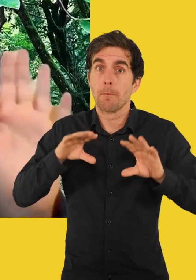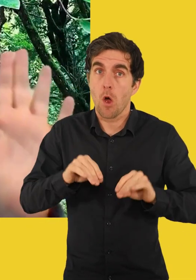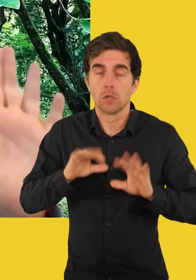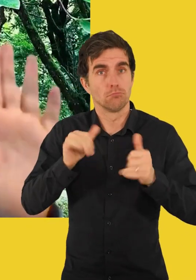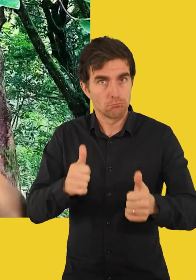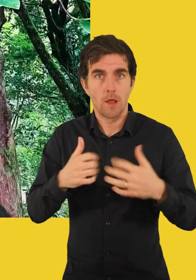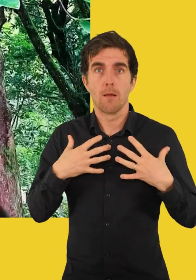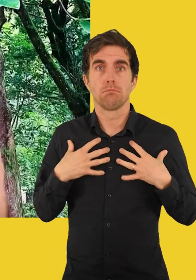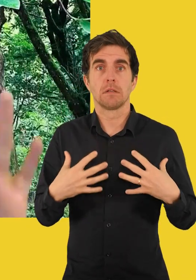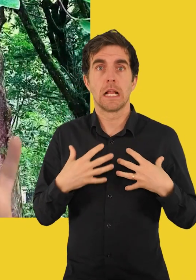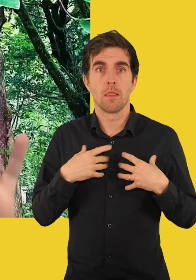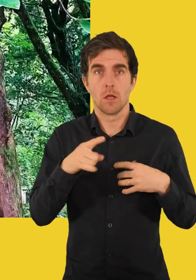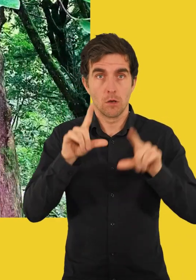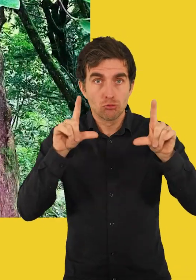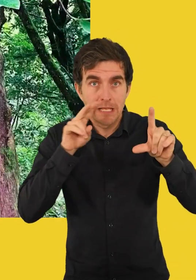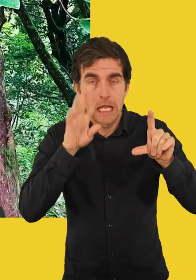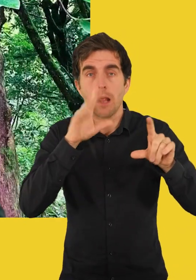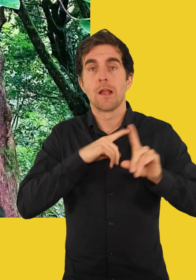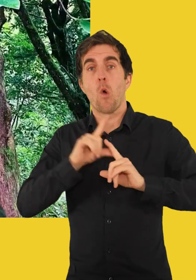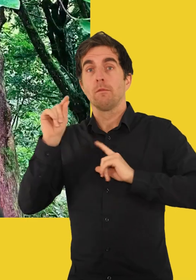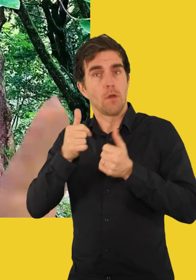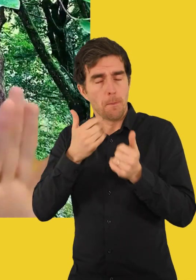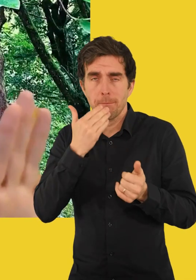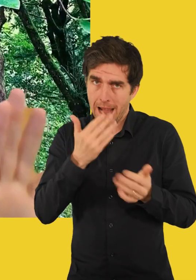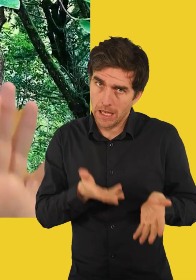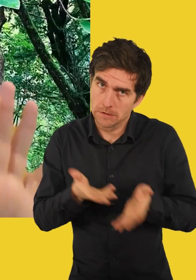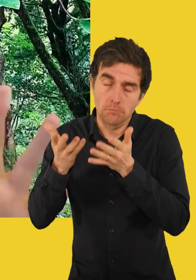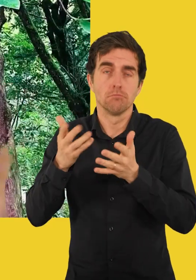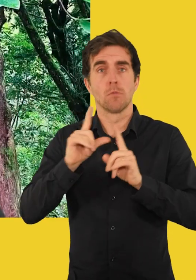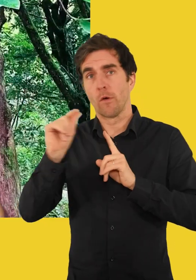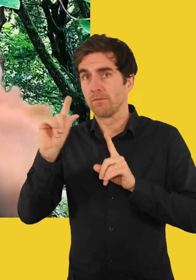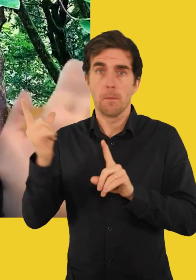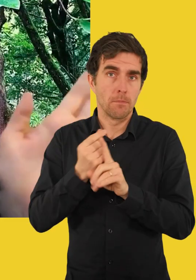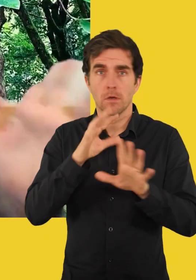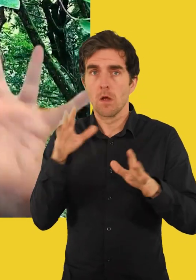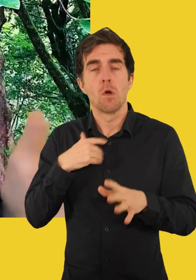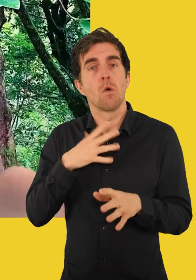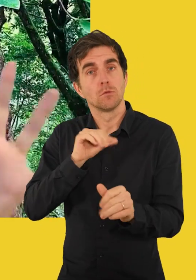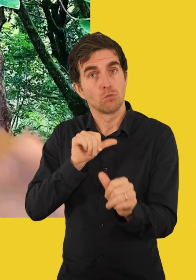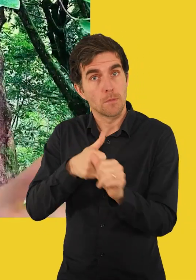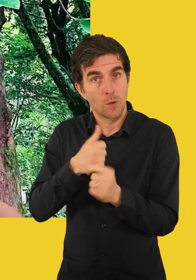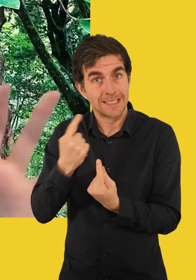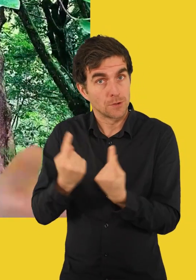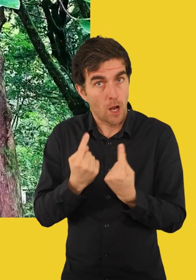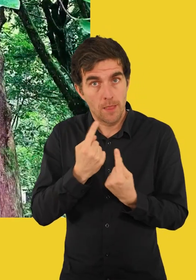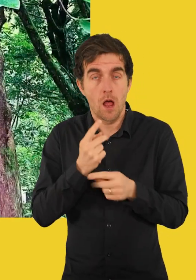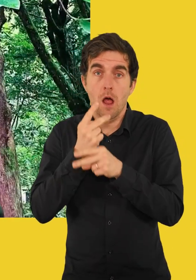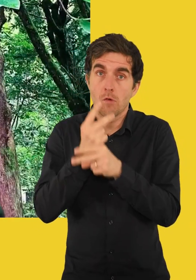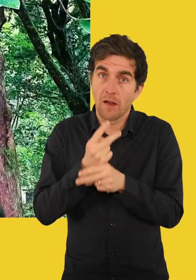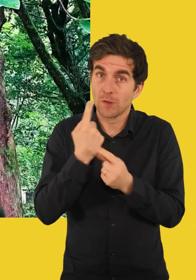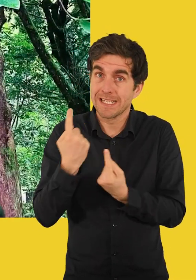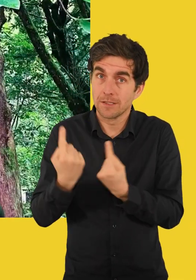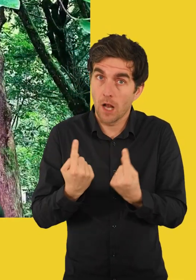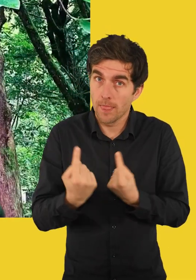a breath, a moment away from the screen, please do. We're going to be supportive